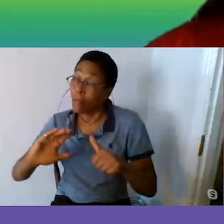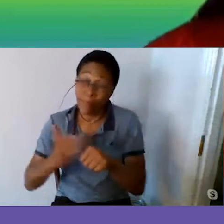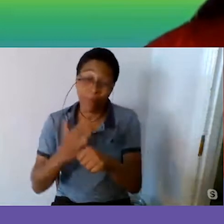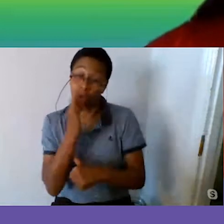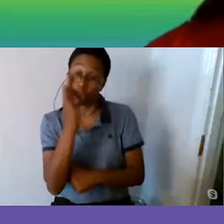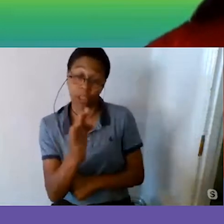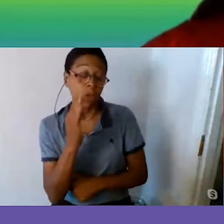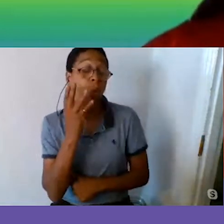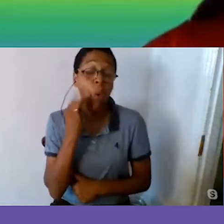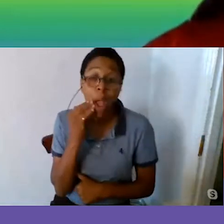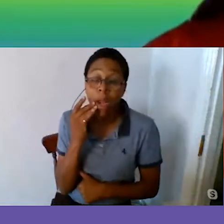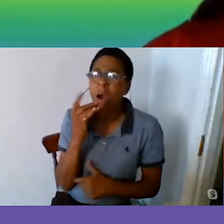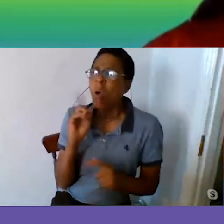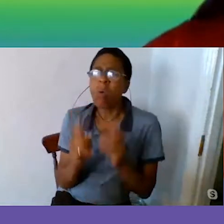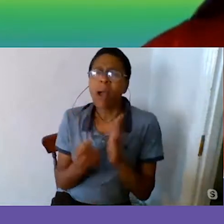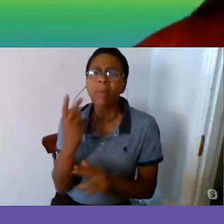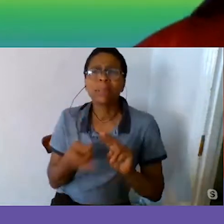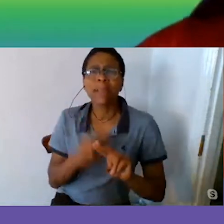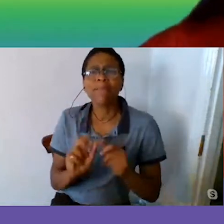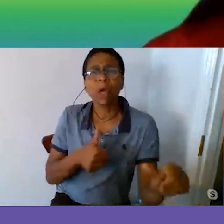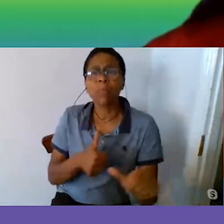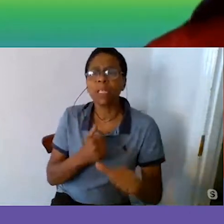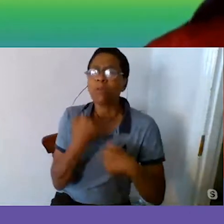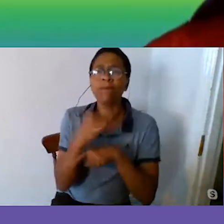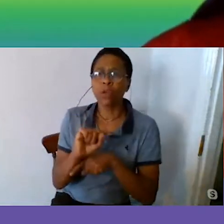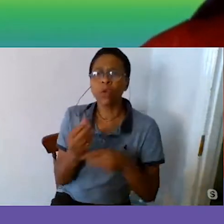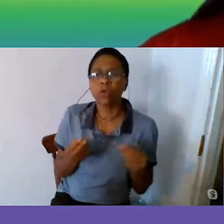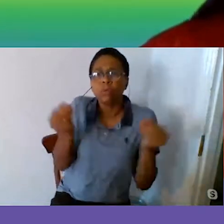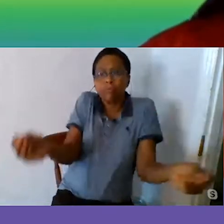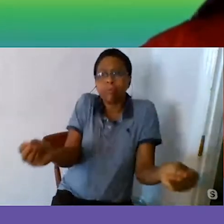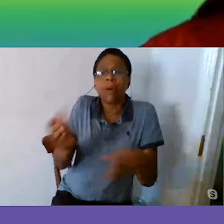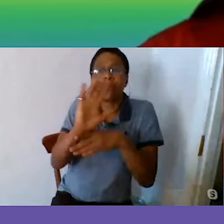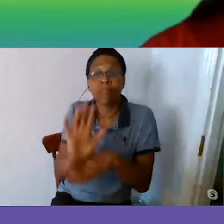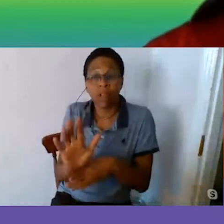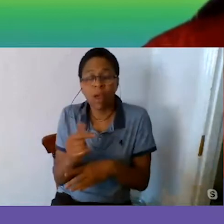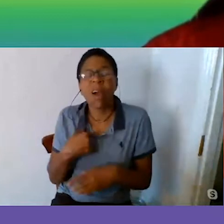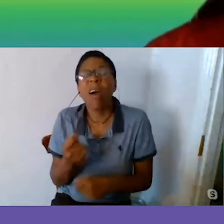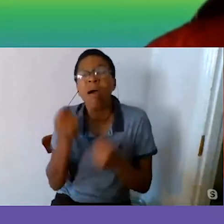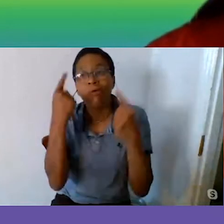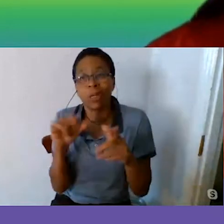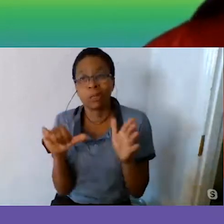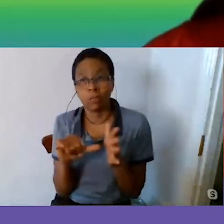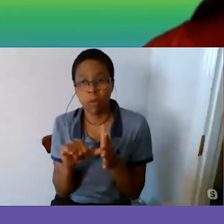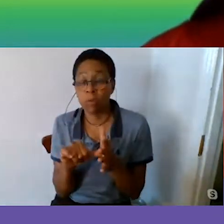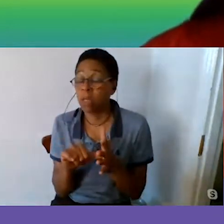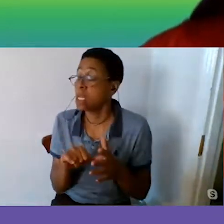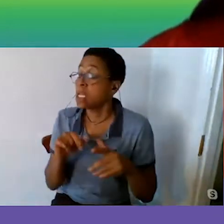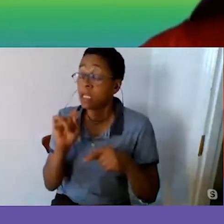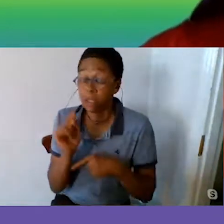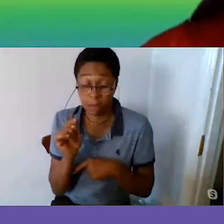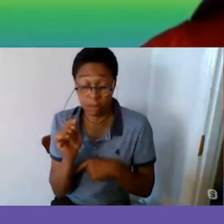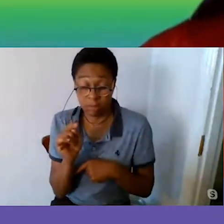say no. And I realised there was this problem that there's not a lack of films, but there's a lack of getting those films to the audience. And I just